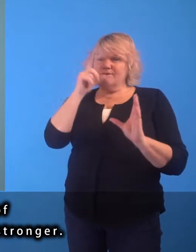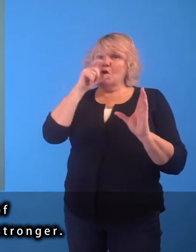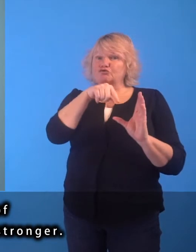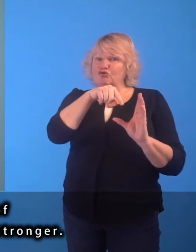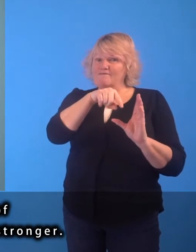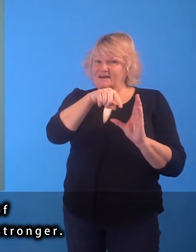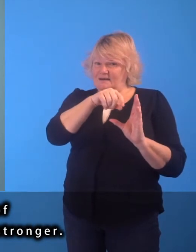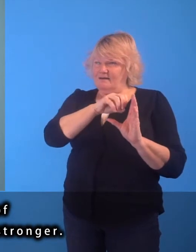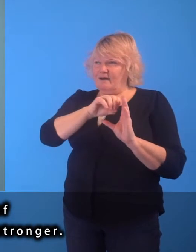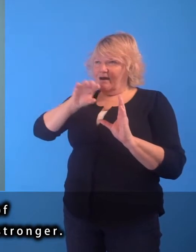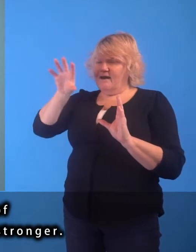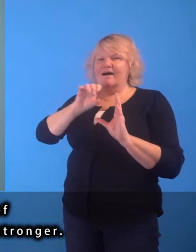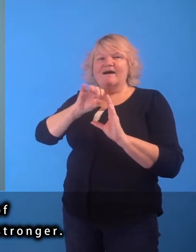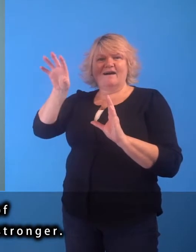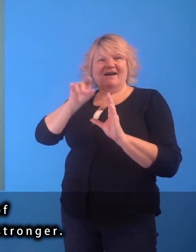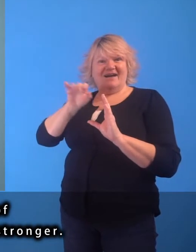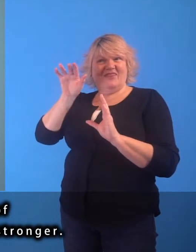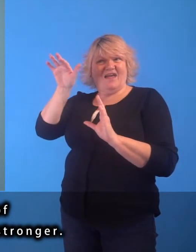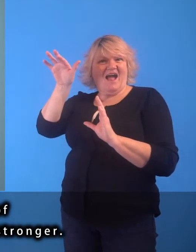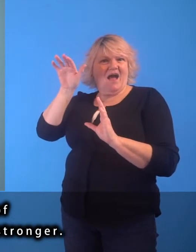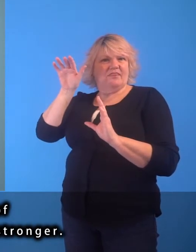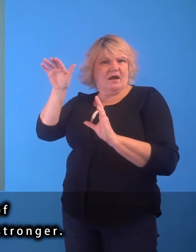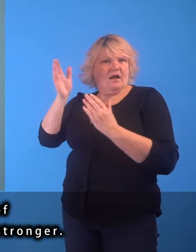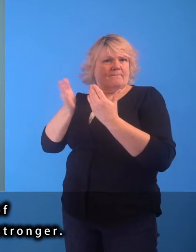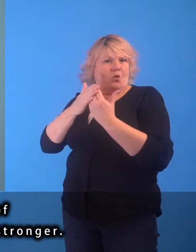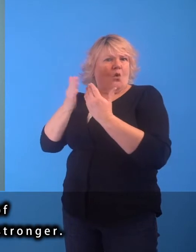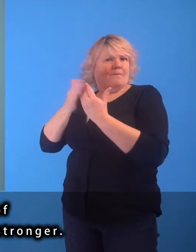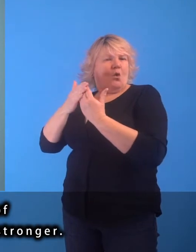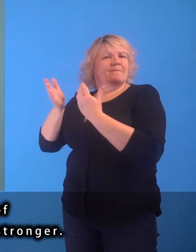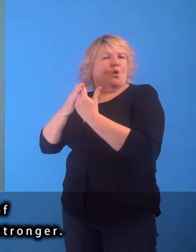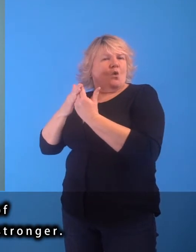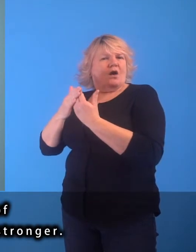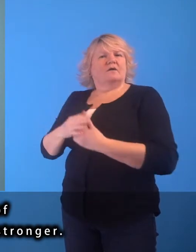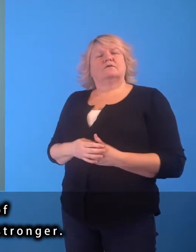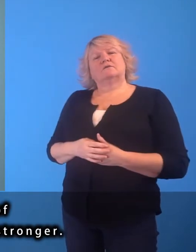the influence of photography starting to become stronger.